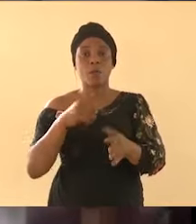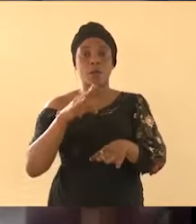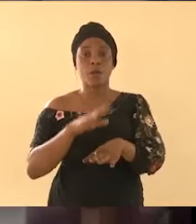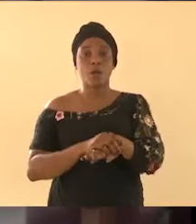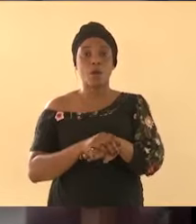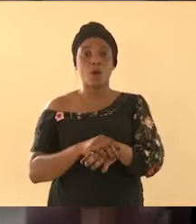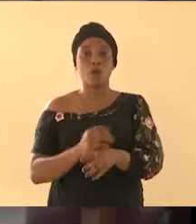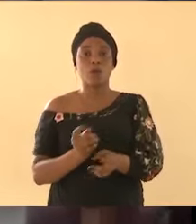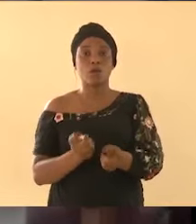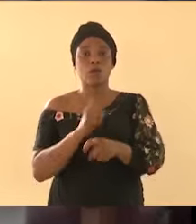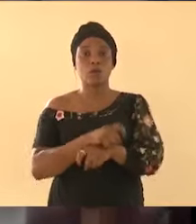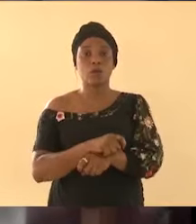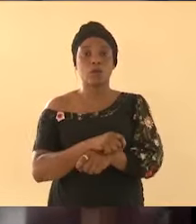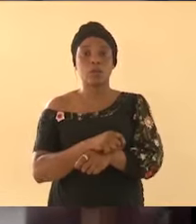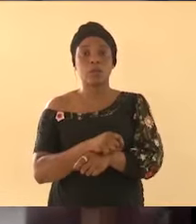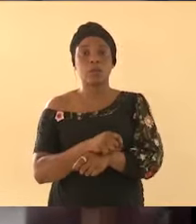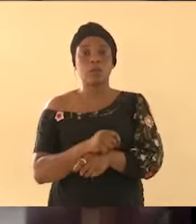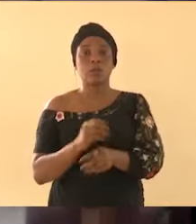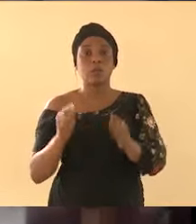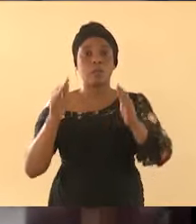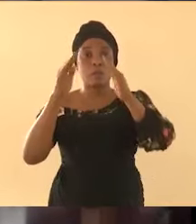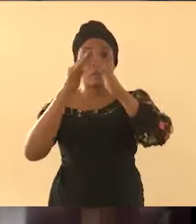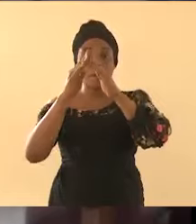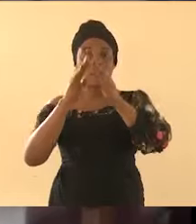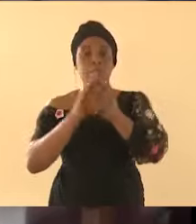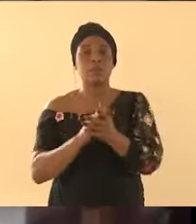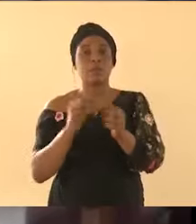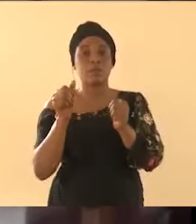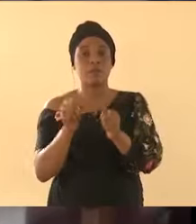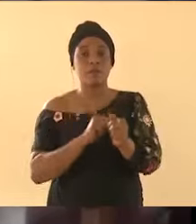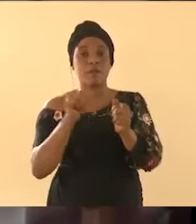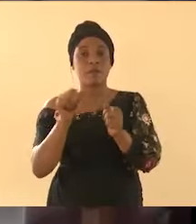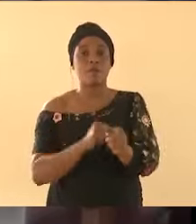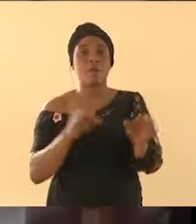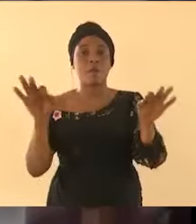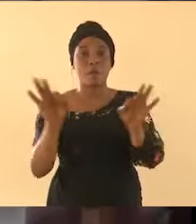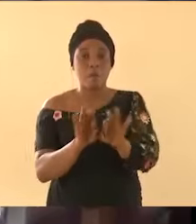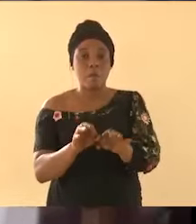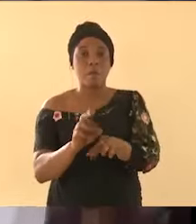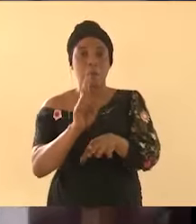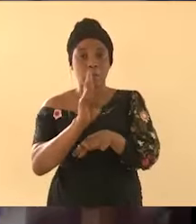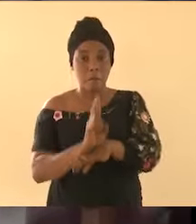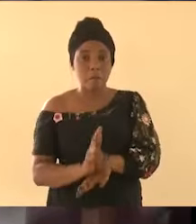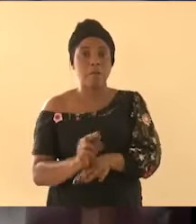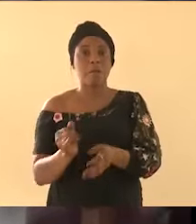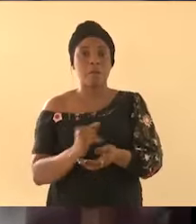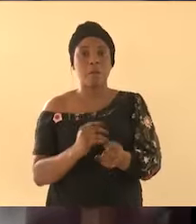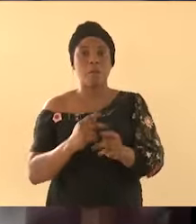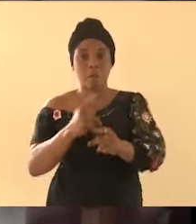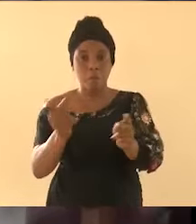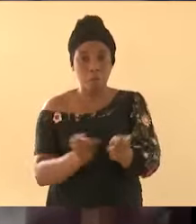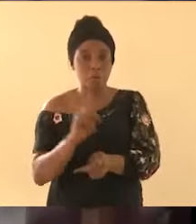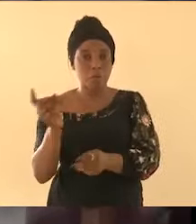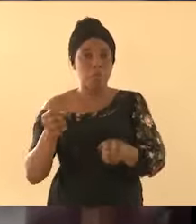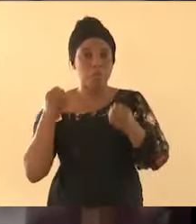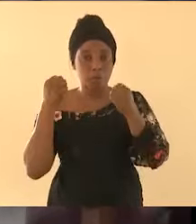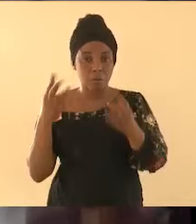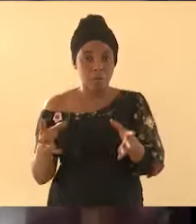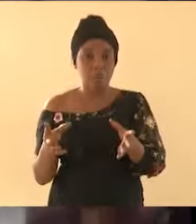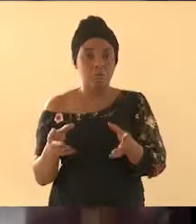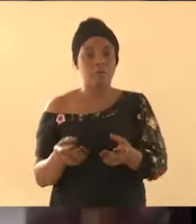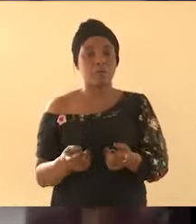Scripture passages on significant encounters, mountain encounters. You see, the mountain is very, very important in our religion. And there were